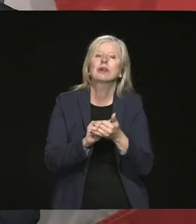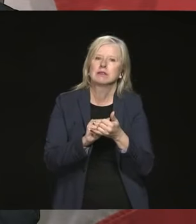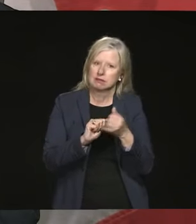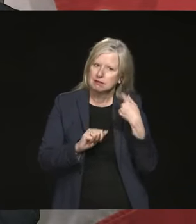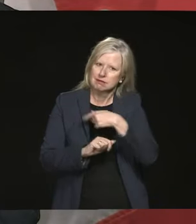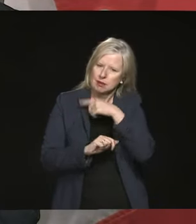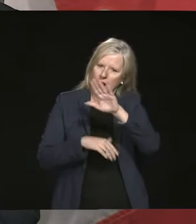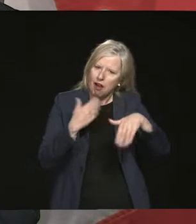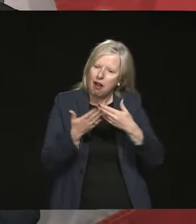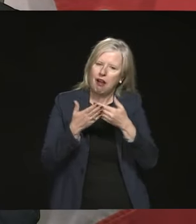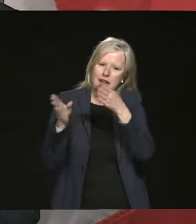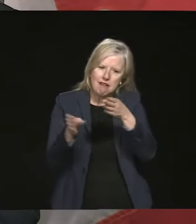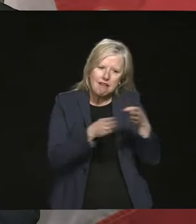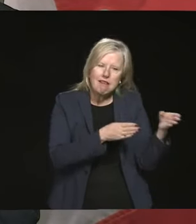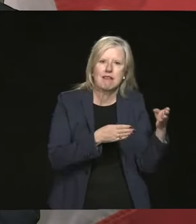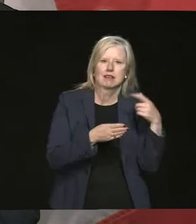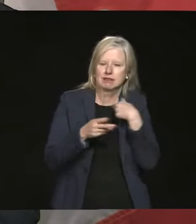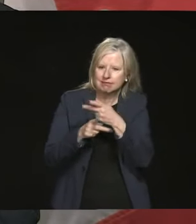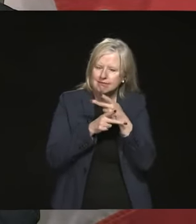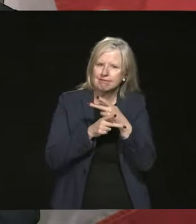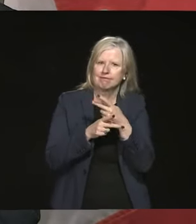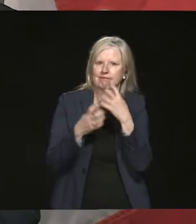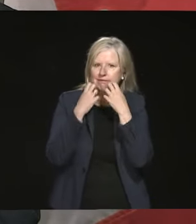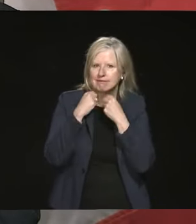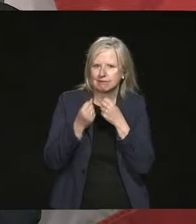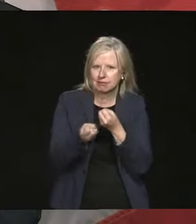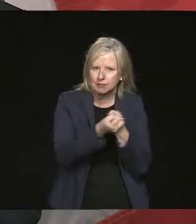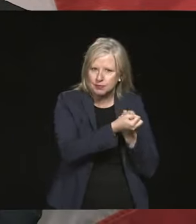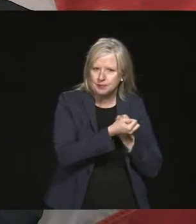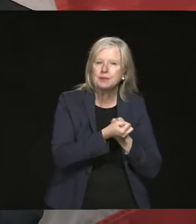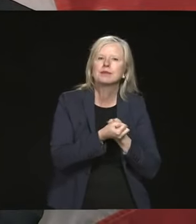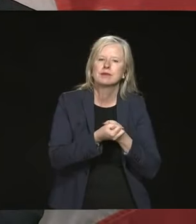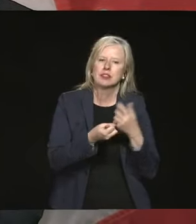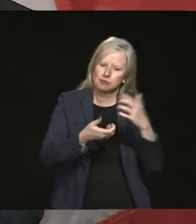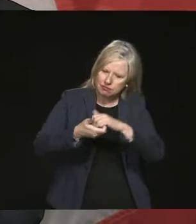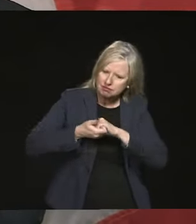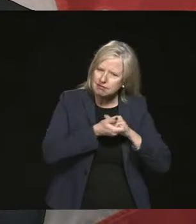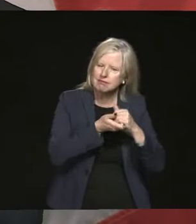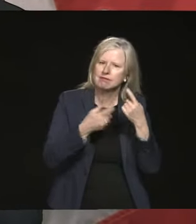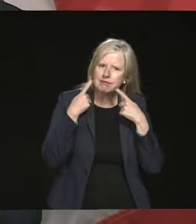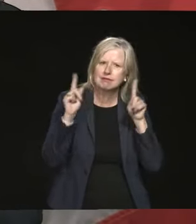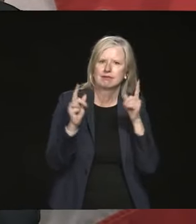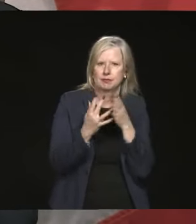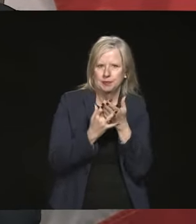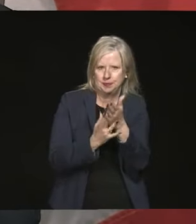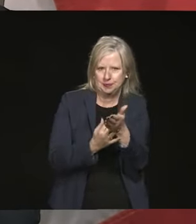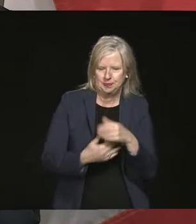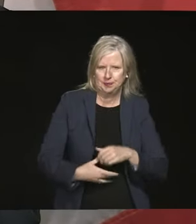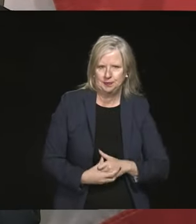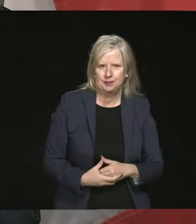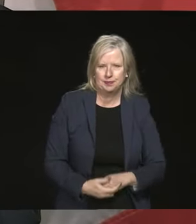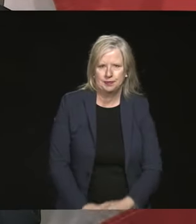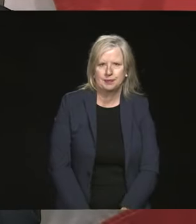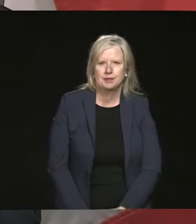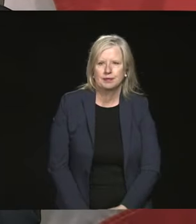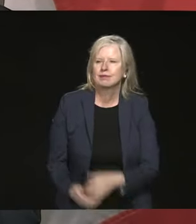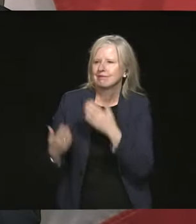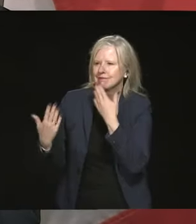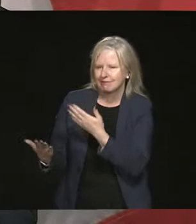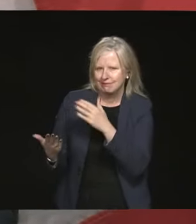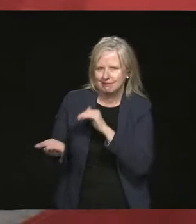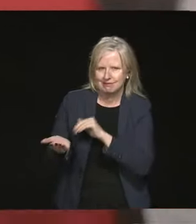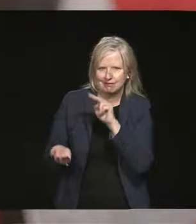unissant nos forces, nous pourrons Let's y come arriver. together and do Merci. this. Thank you. Merci, Dr. Knu. And now we will hear from our